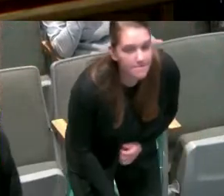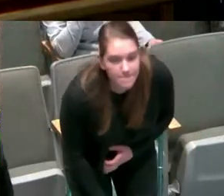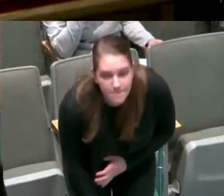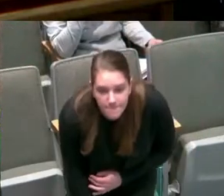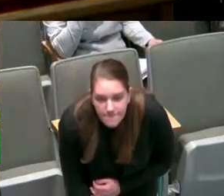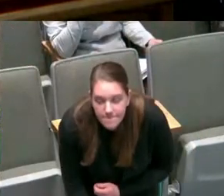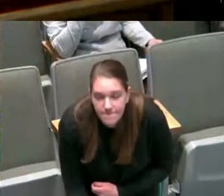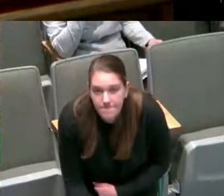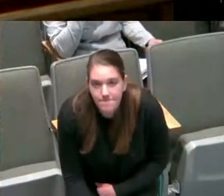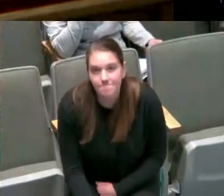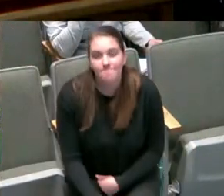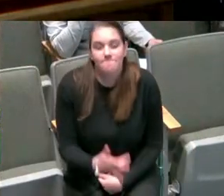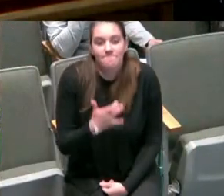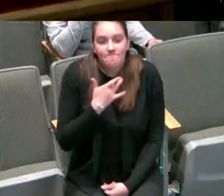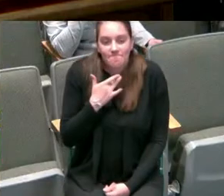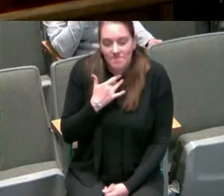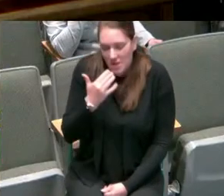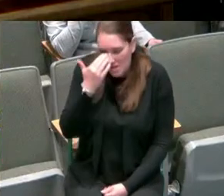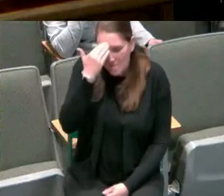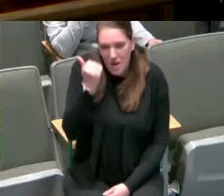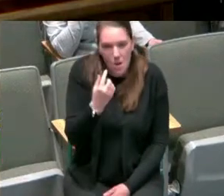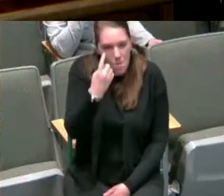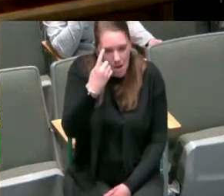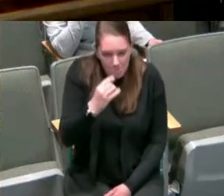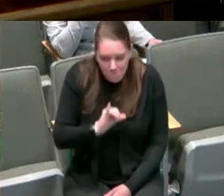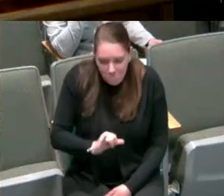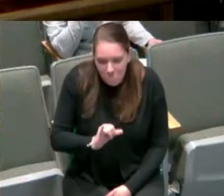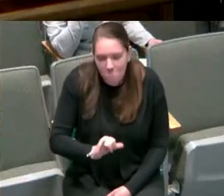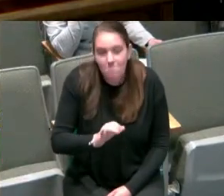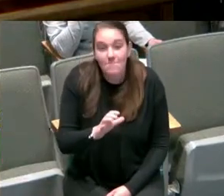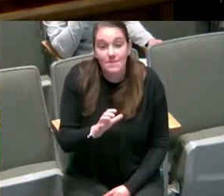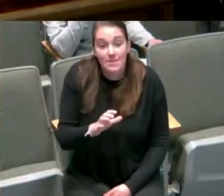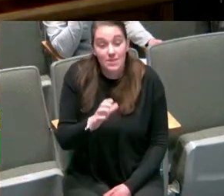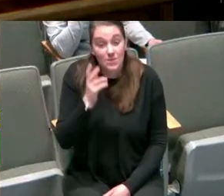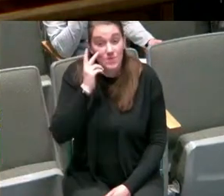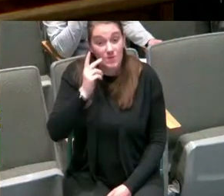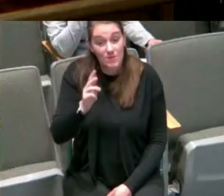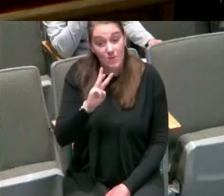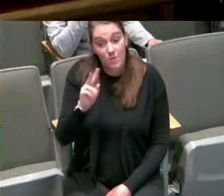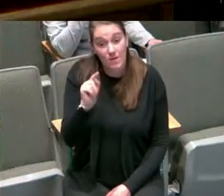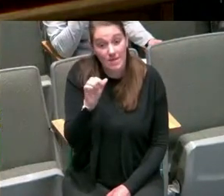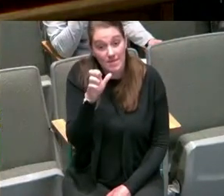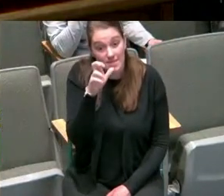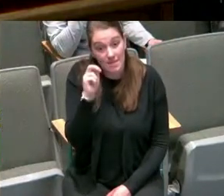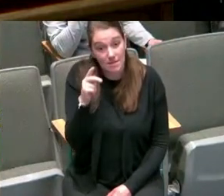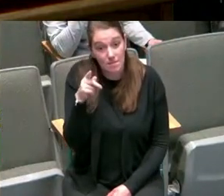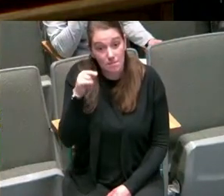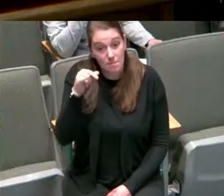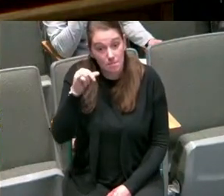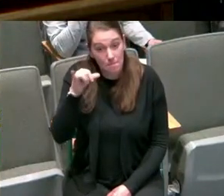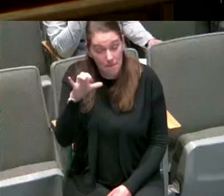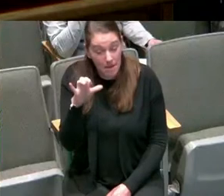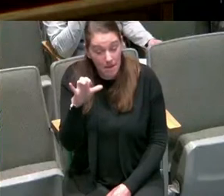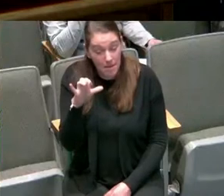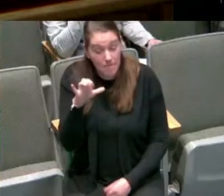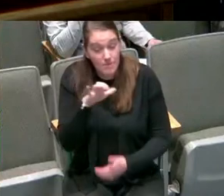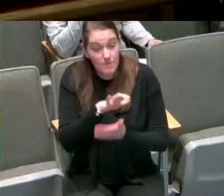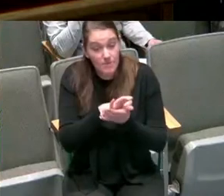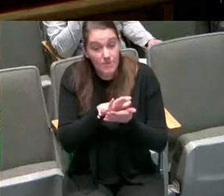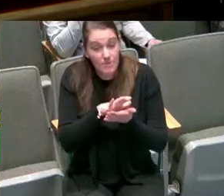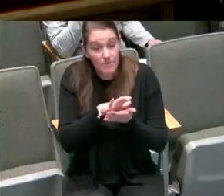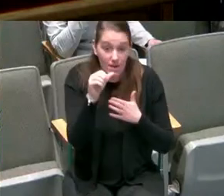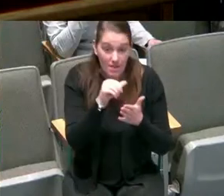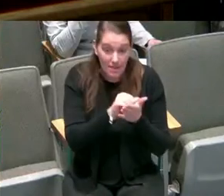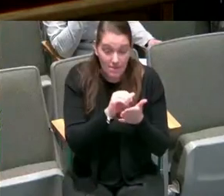um I I've sorry I apologize for forgetting this you may have seen that the west and public schools were paying thirty thousand dollars per pupil